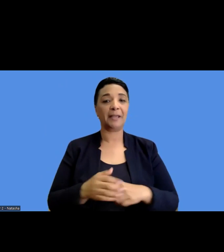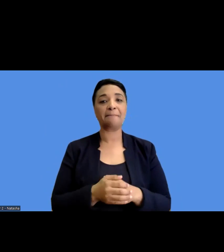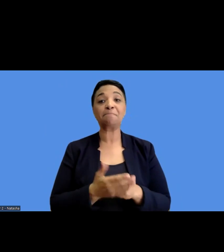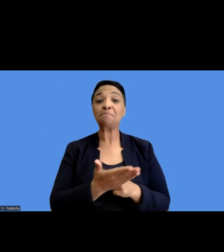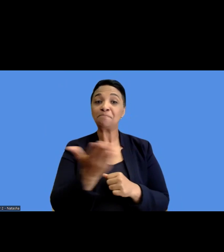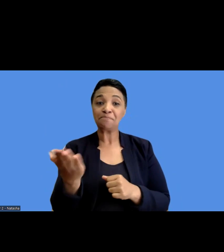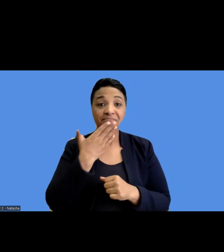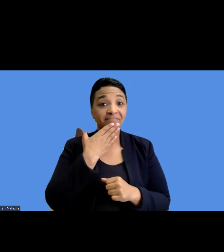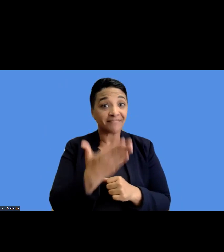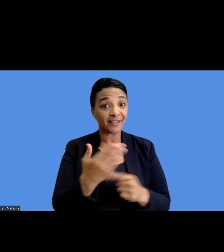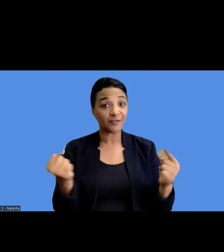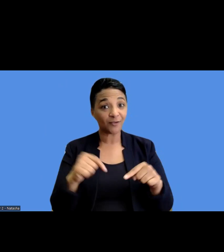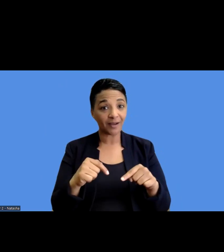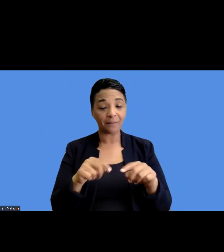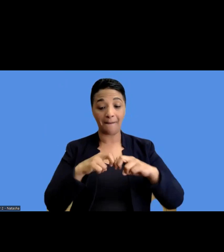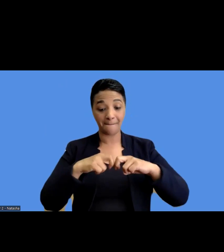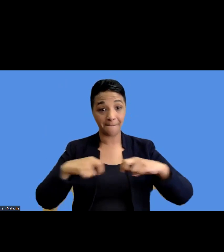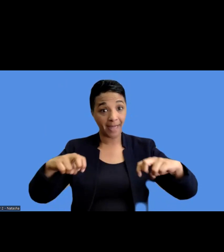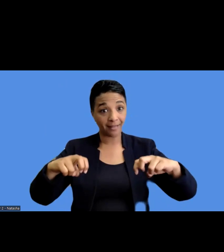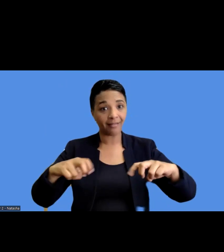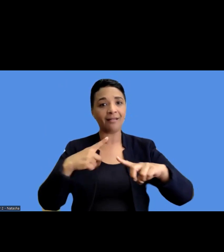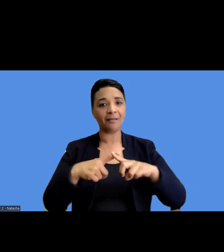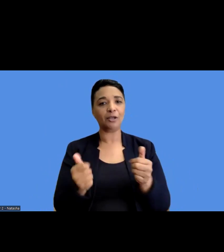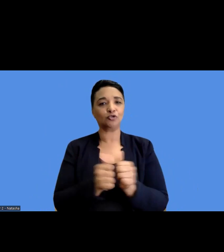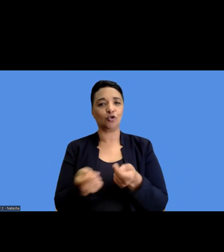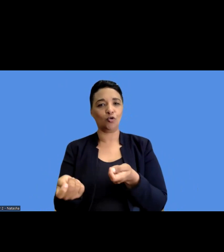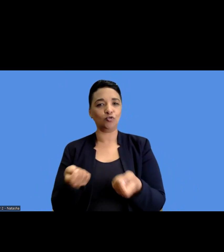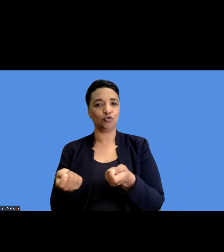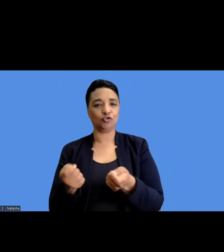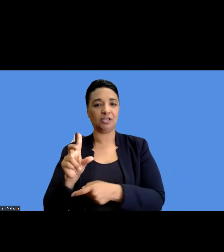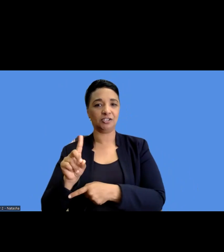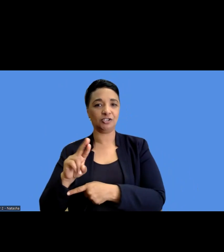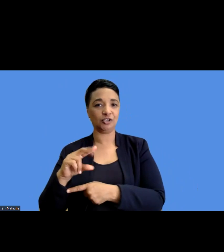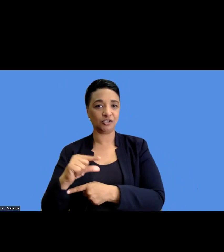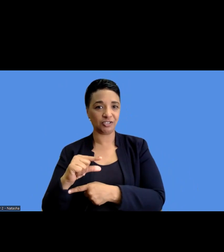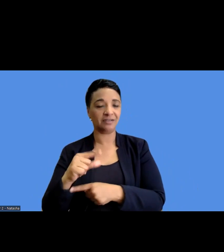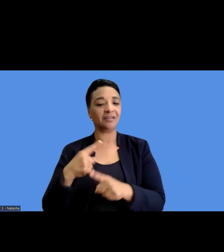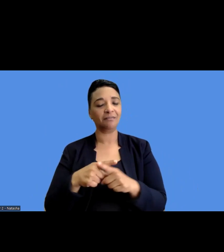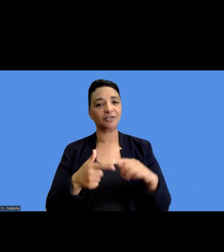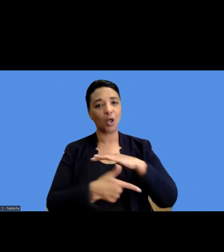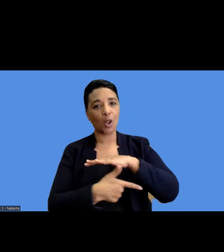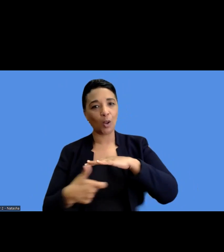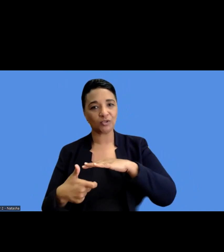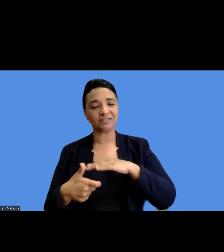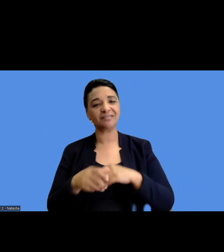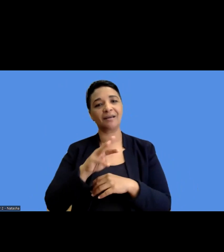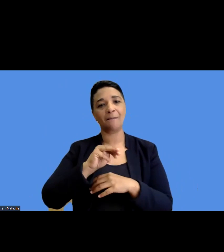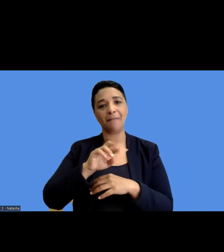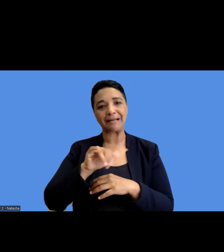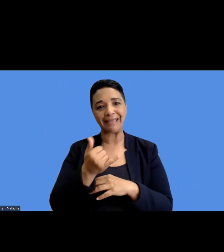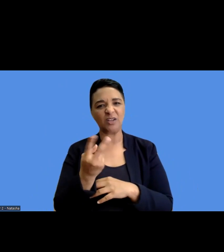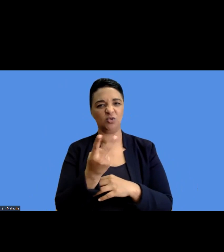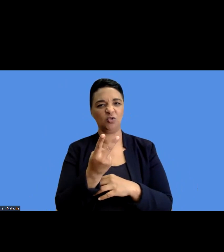for being with us here as a panelist, and to the co-chair of the DRG, and for our colleague in the logistics, Elena Maria from IDA logistic